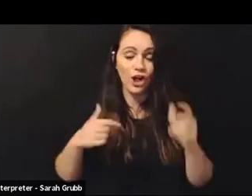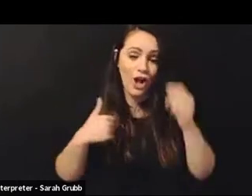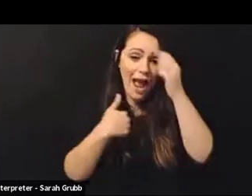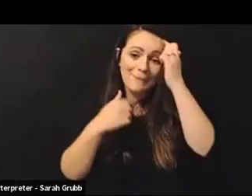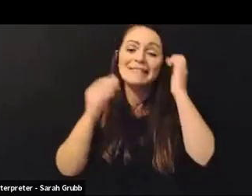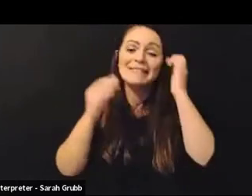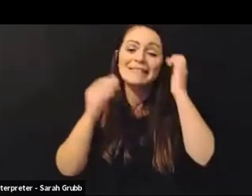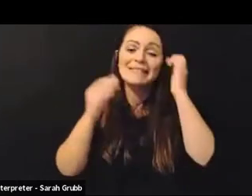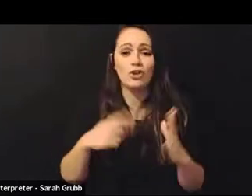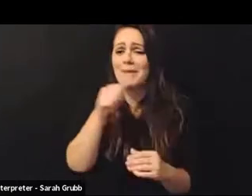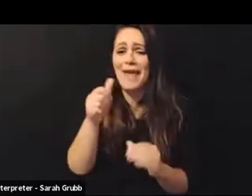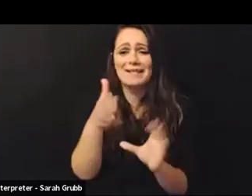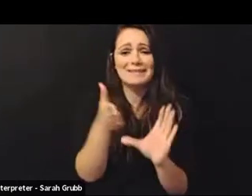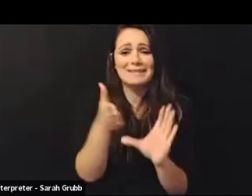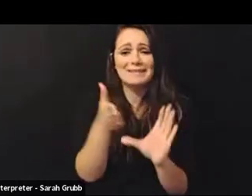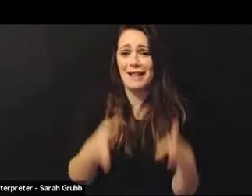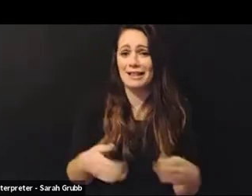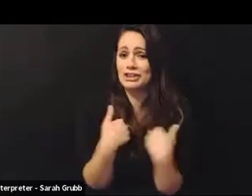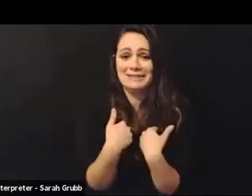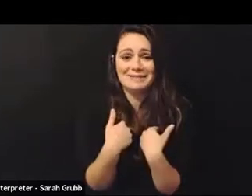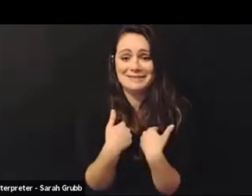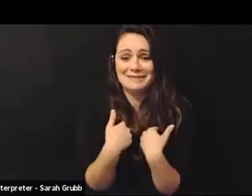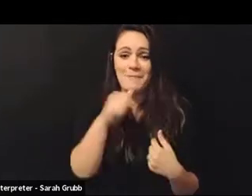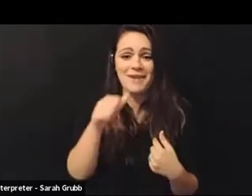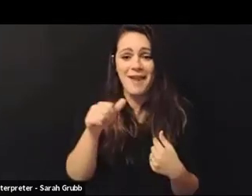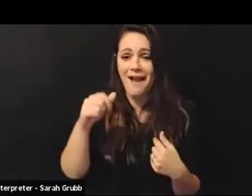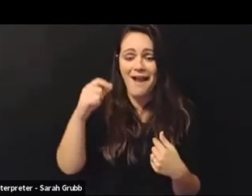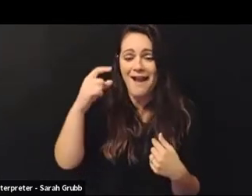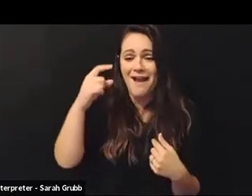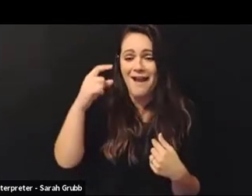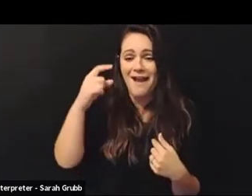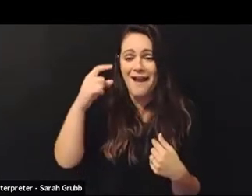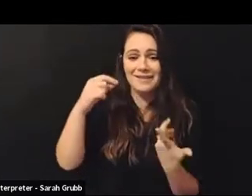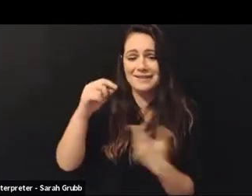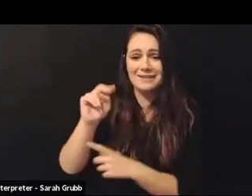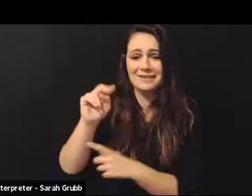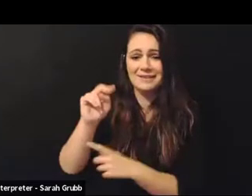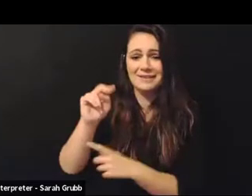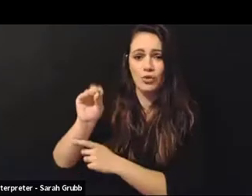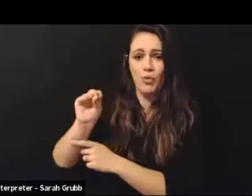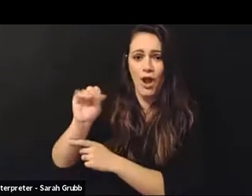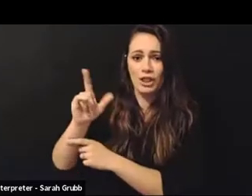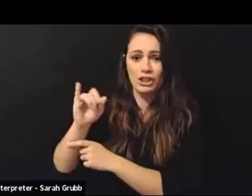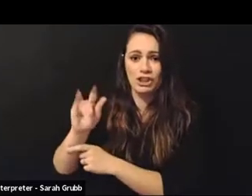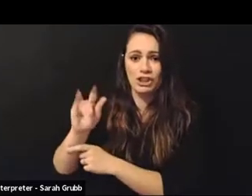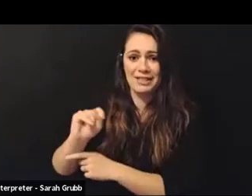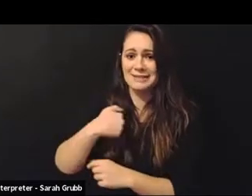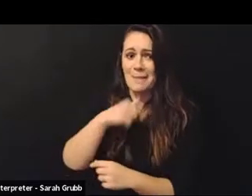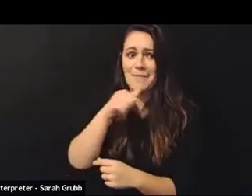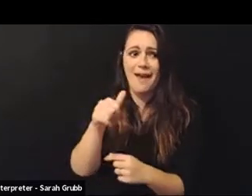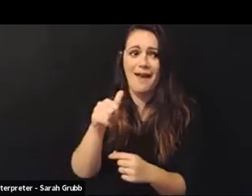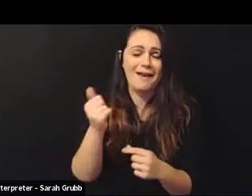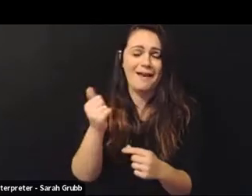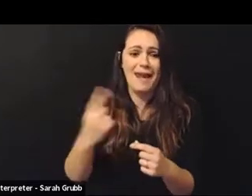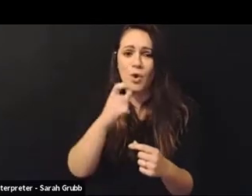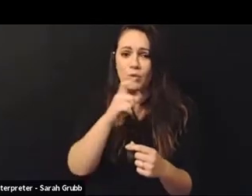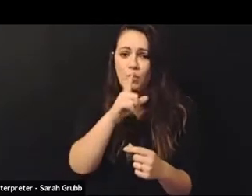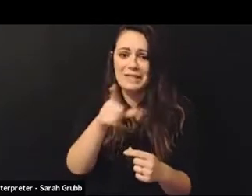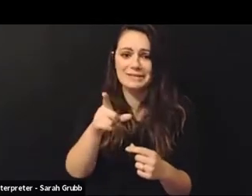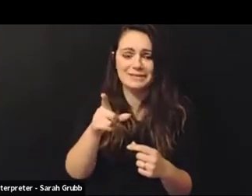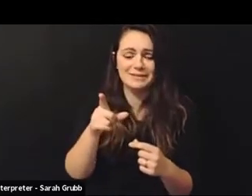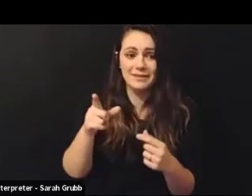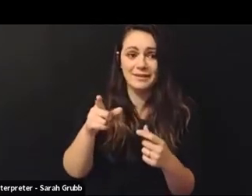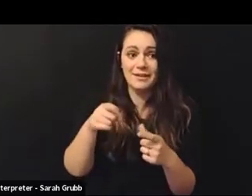psychologist. I'm not a neurologist. I'm not anyone who's a specialist in deafblindness. I